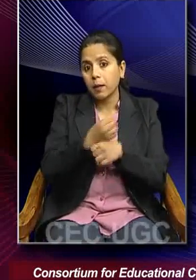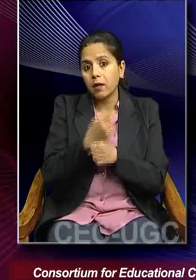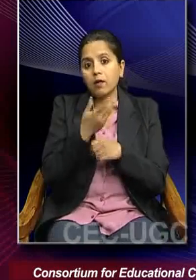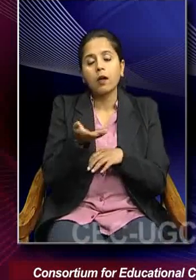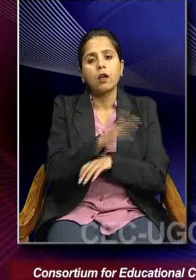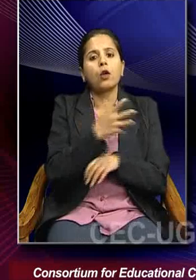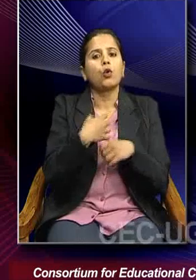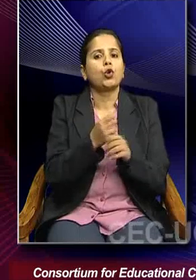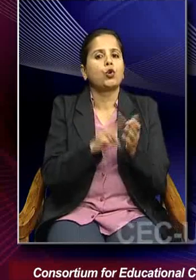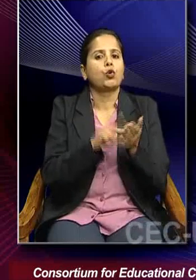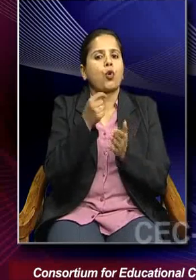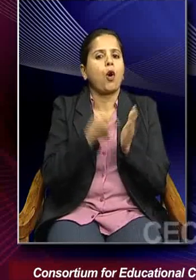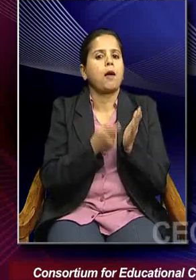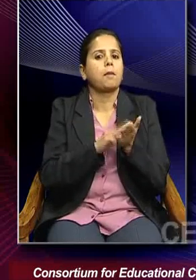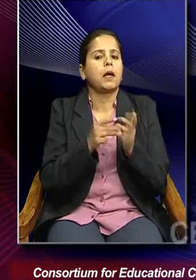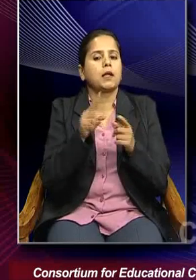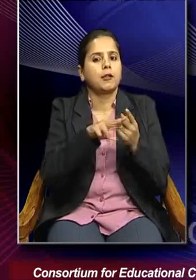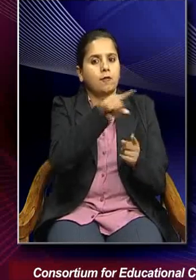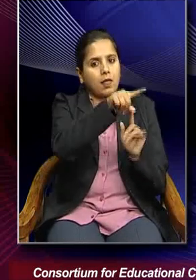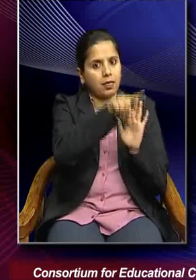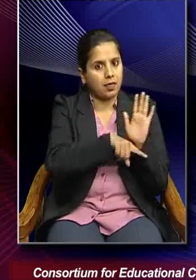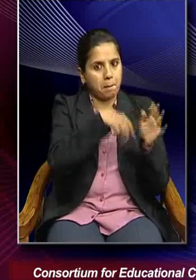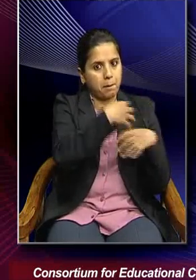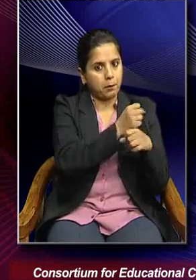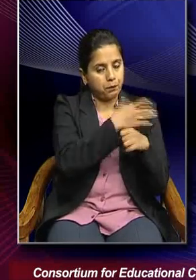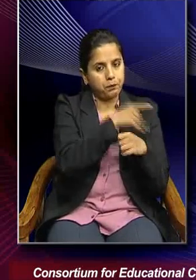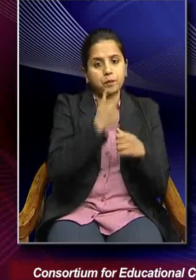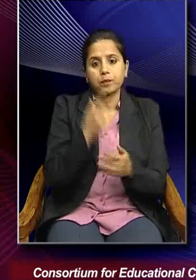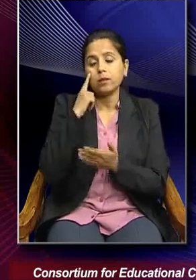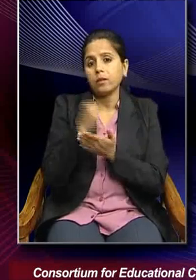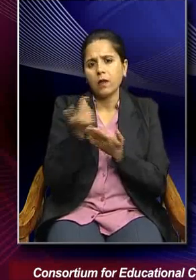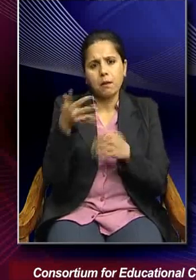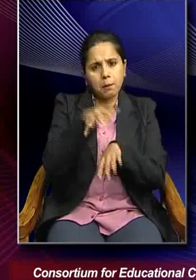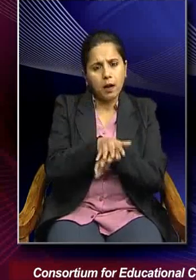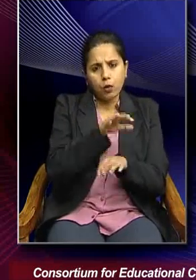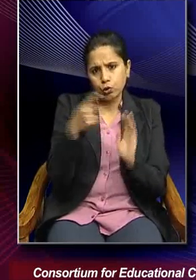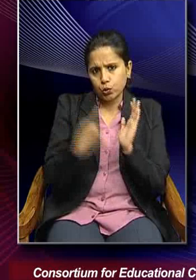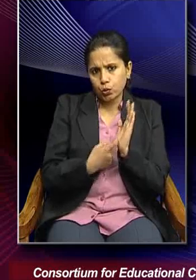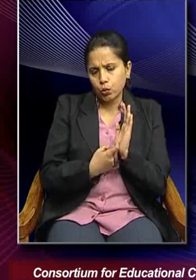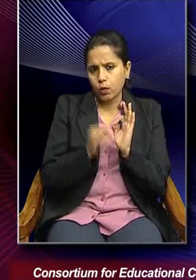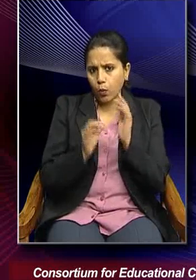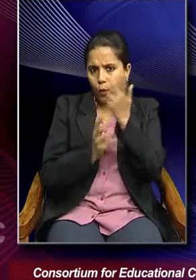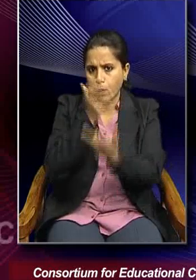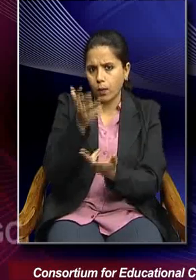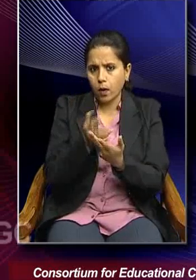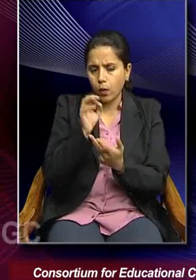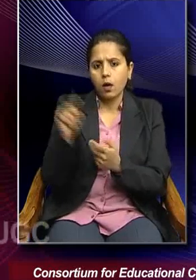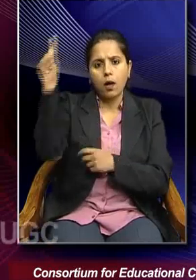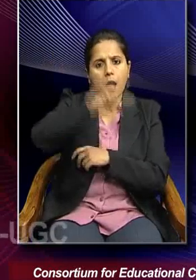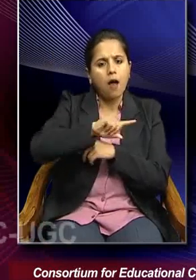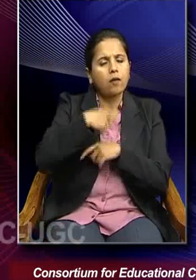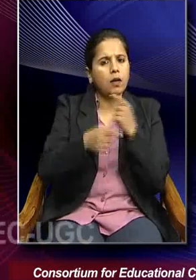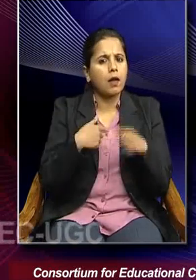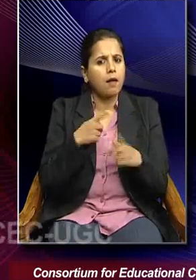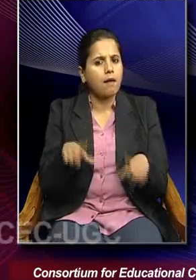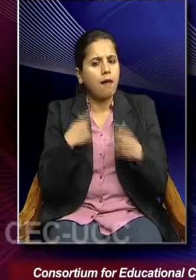the normative ethics, and they try to apply those rules in the everyday